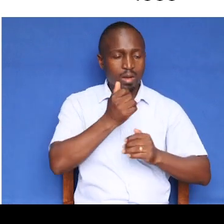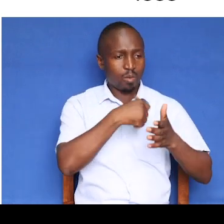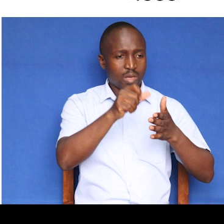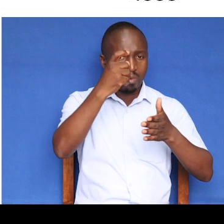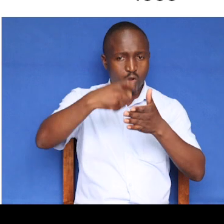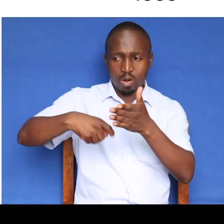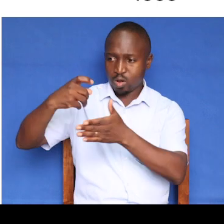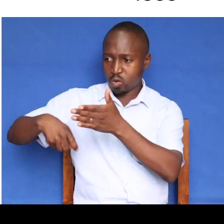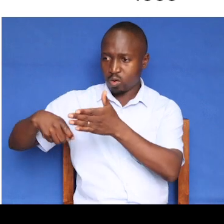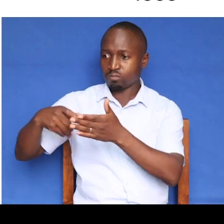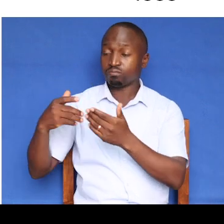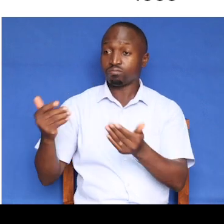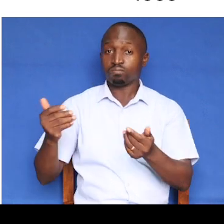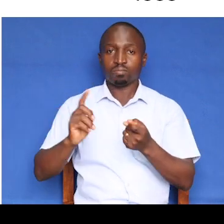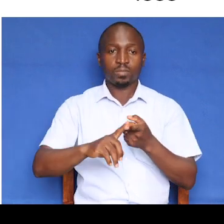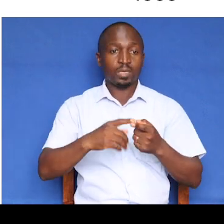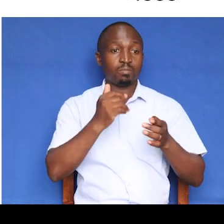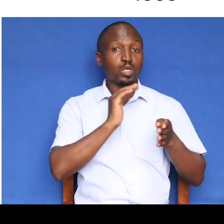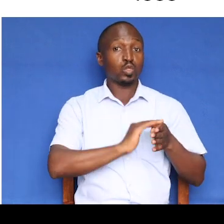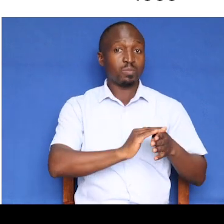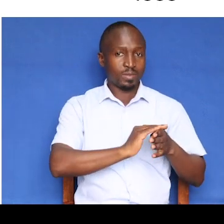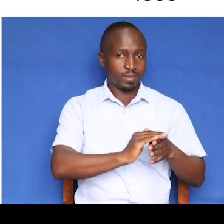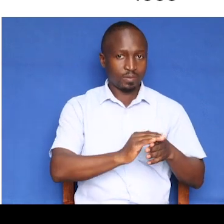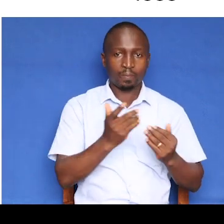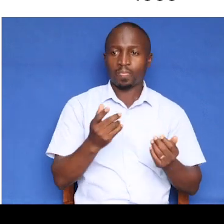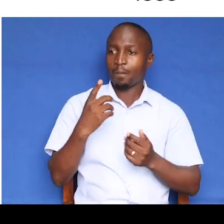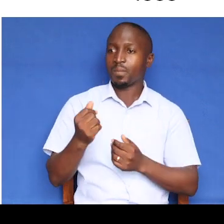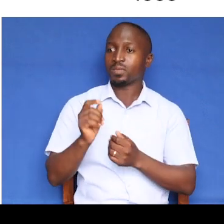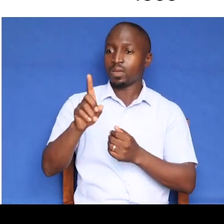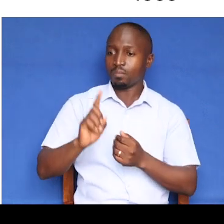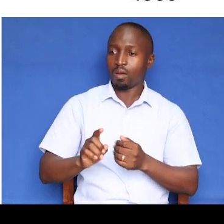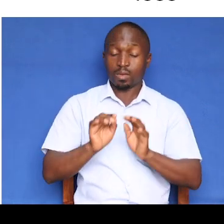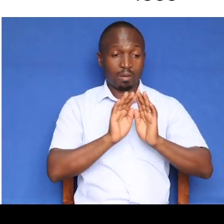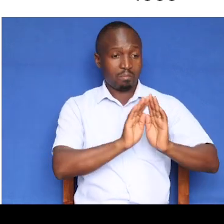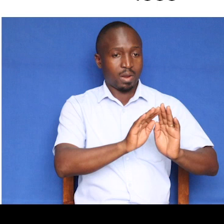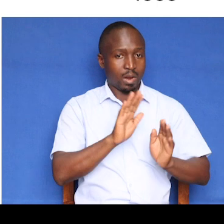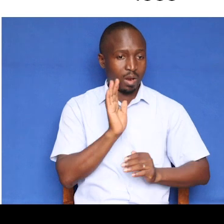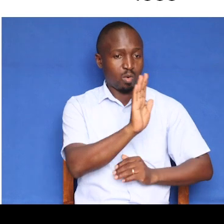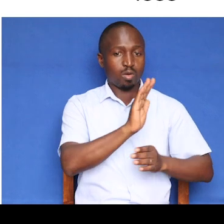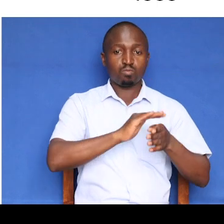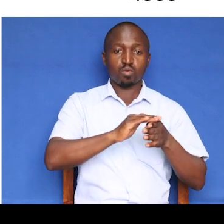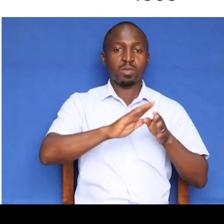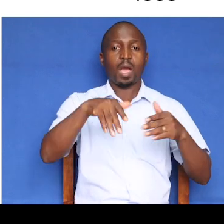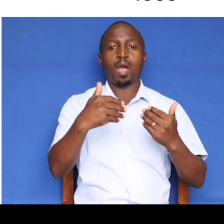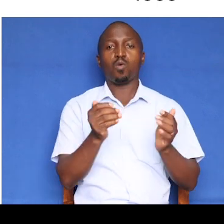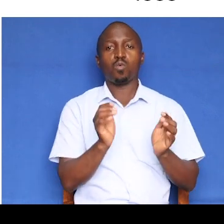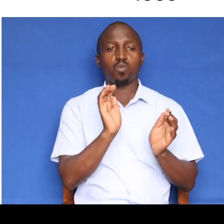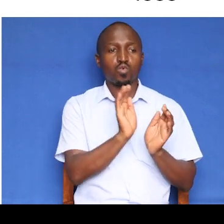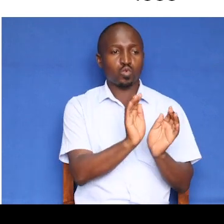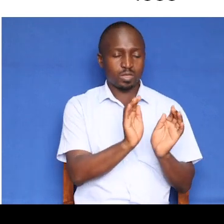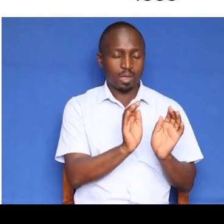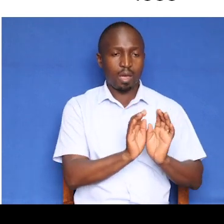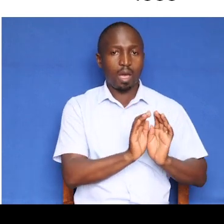tax. Or another way we can say the income ready for maybe consumption or saving, but